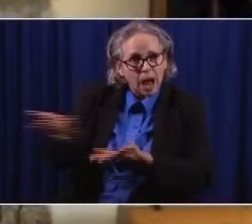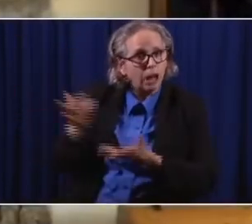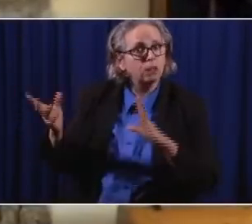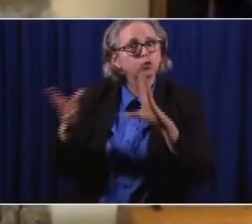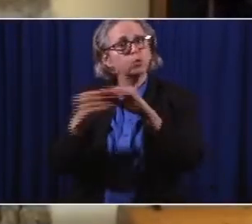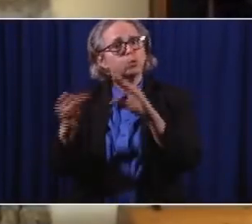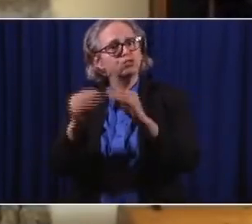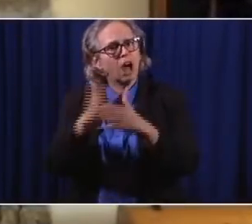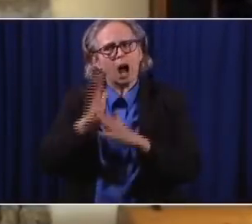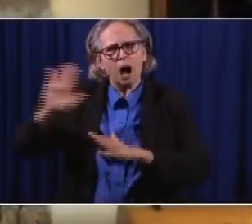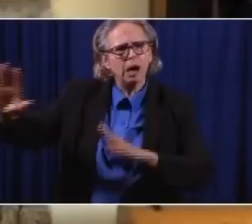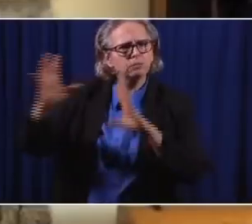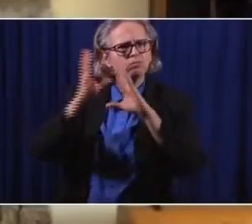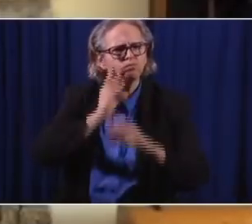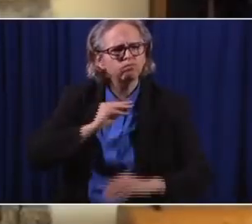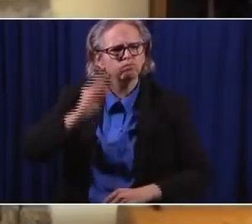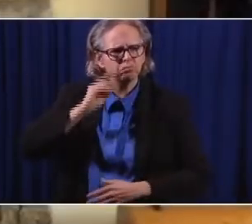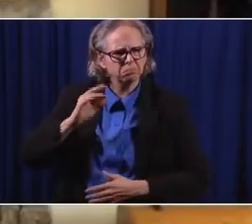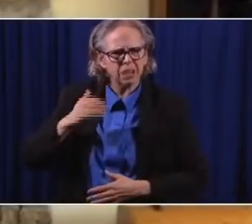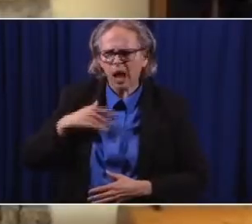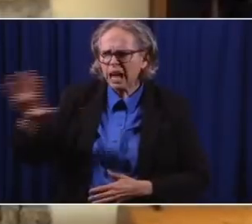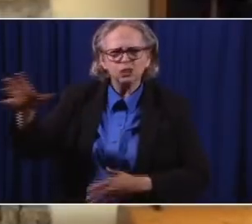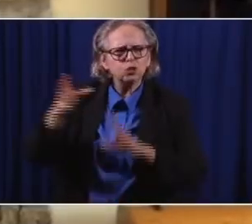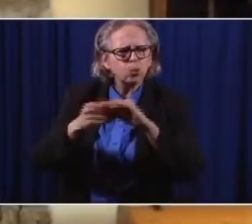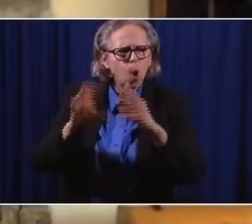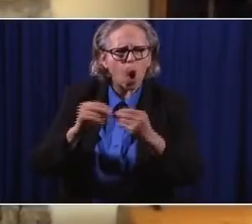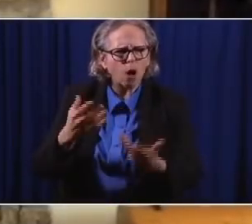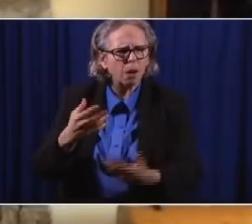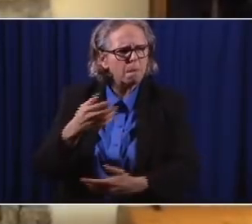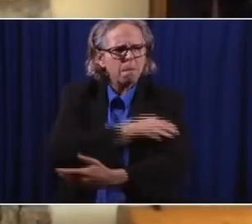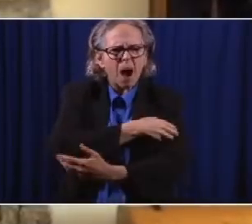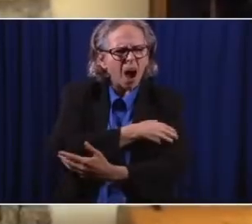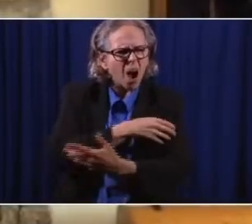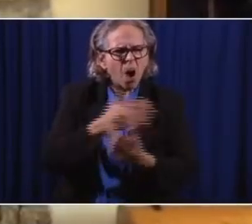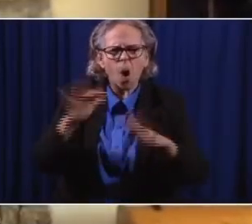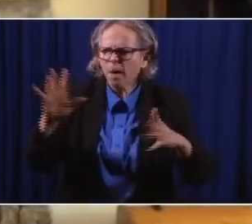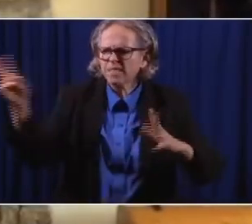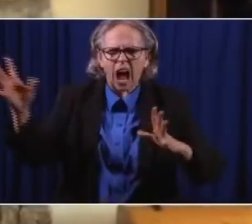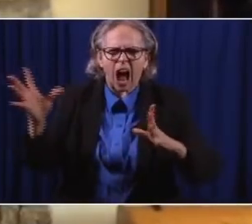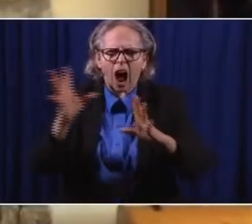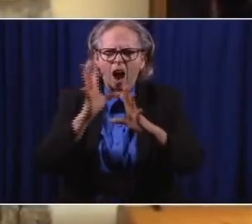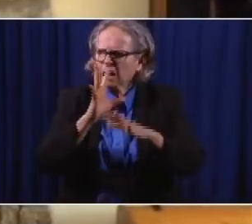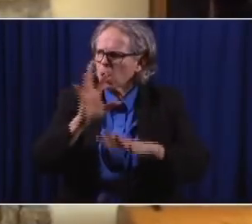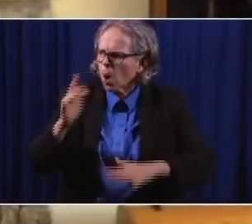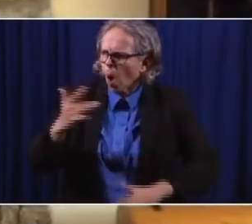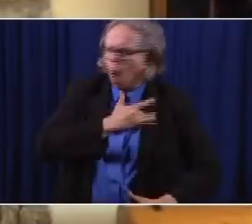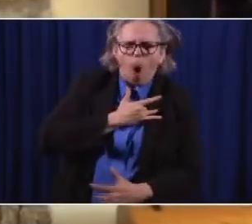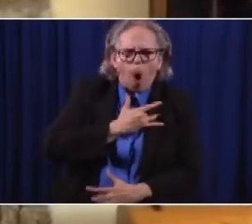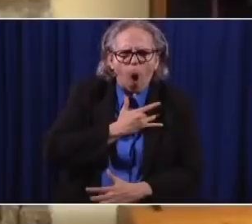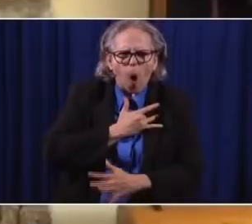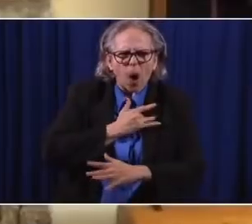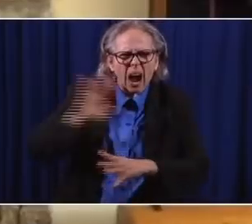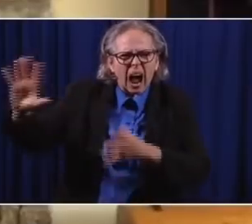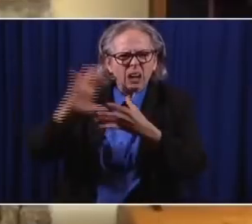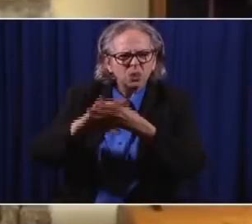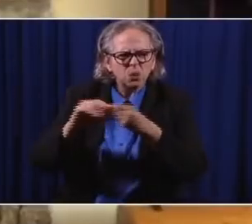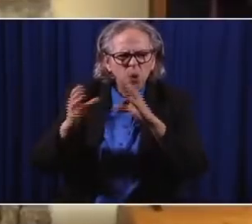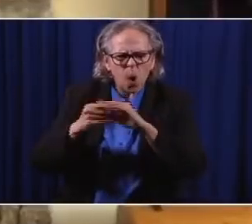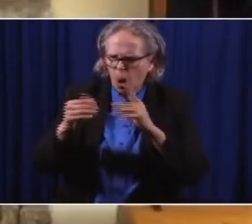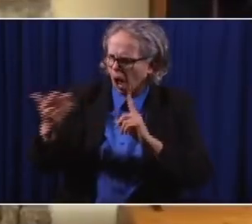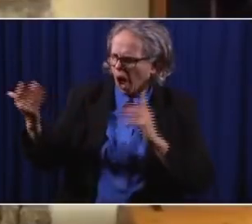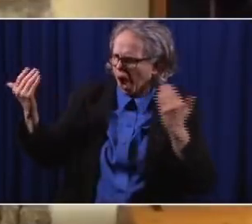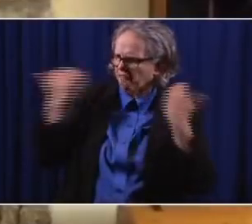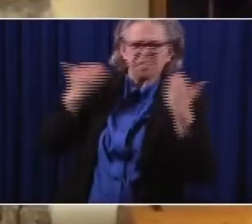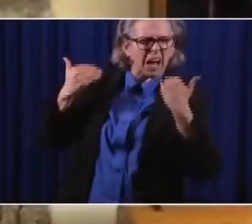just found his story to be a compelling story. When I read it, when I first heard him on TV, then I read the op-ed, I just thought it was